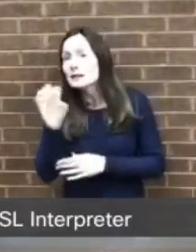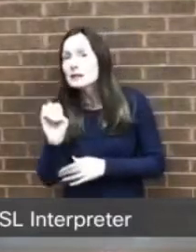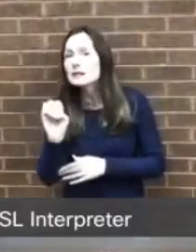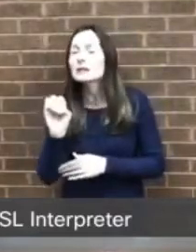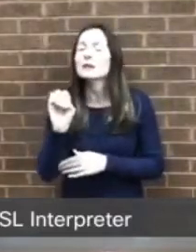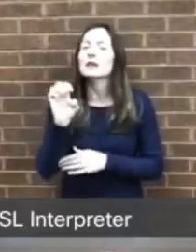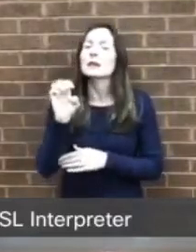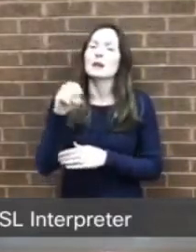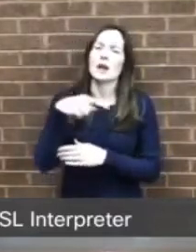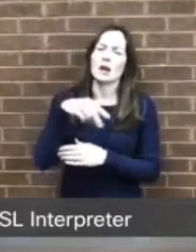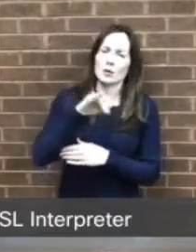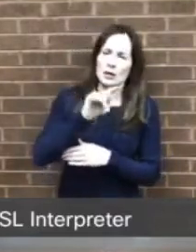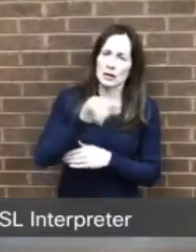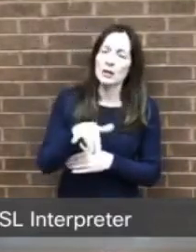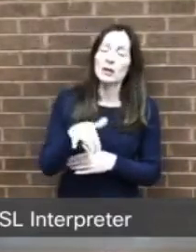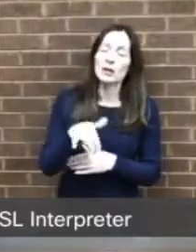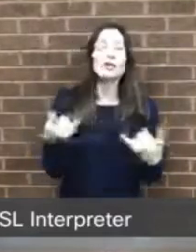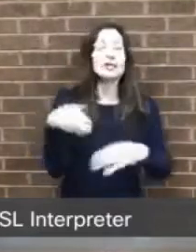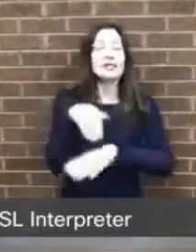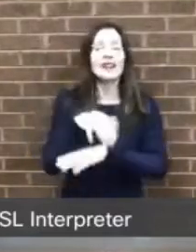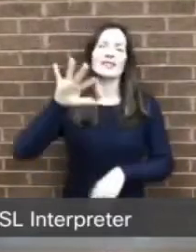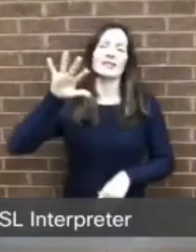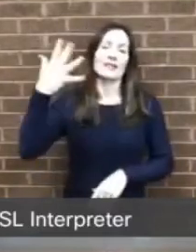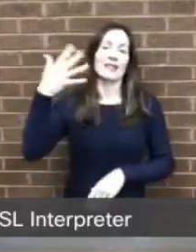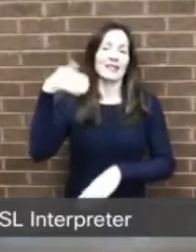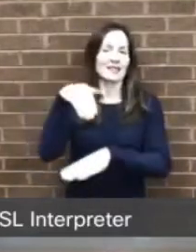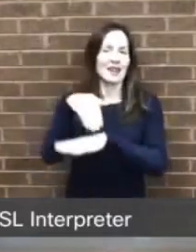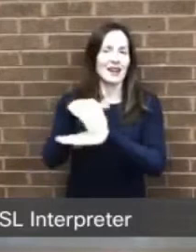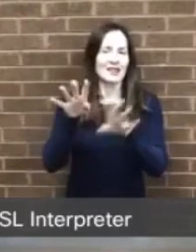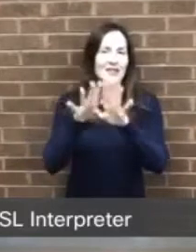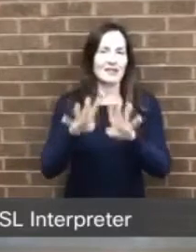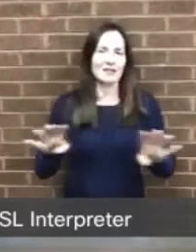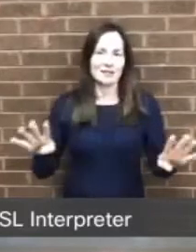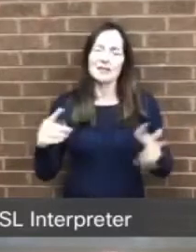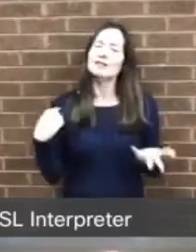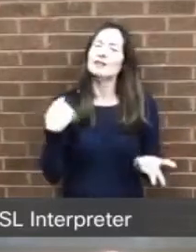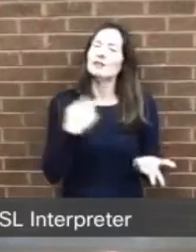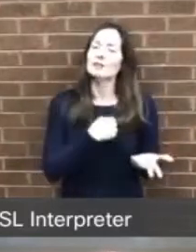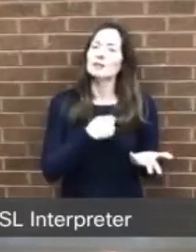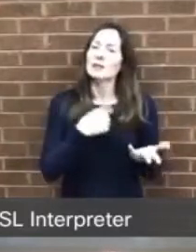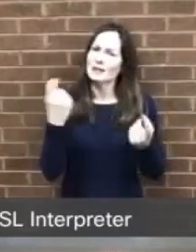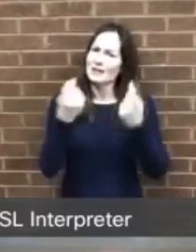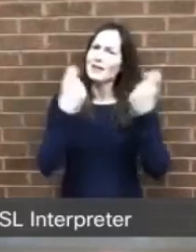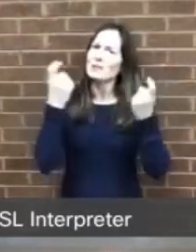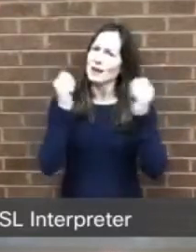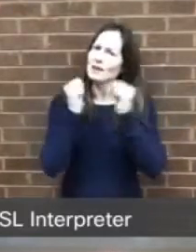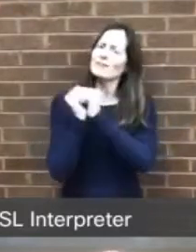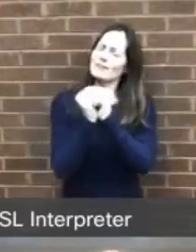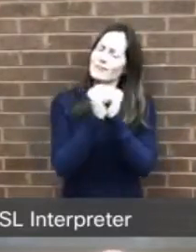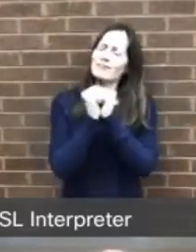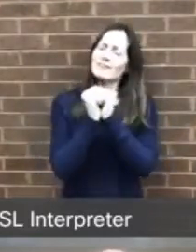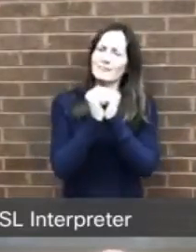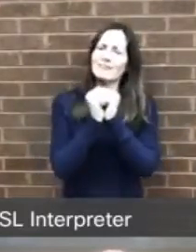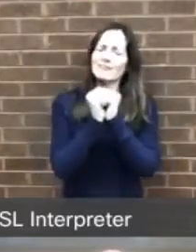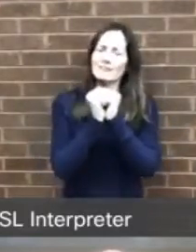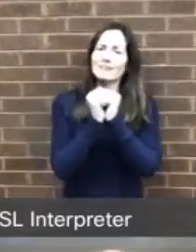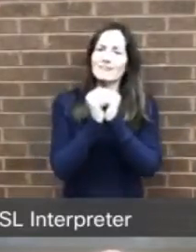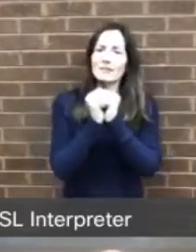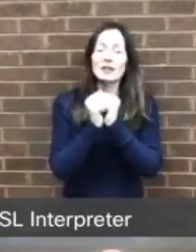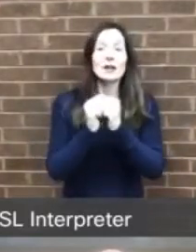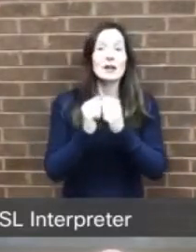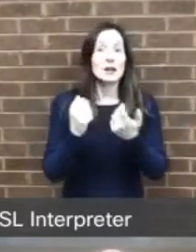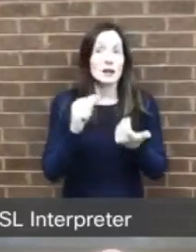on this fifth night of Hanukkah, we celebrate together. But even more than celebrating, we are